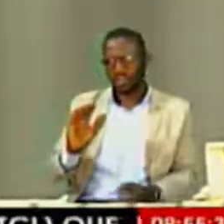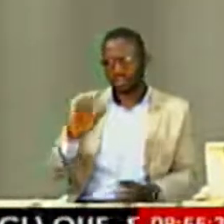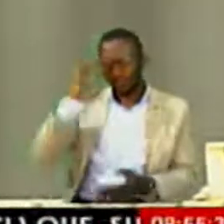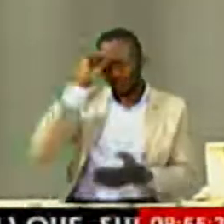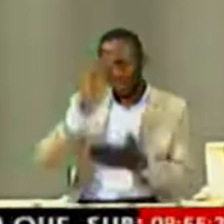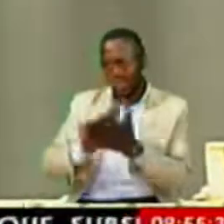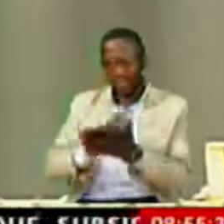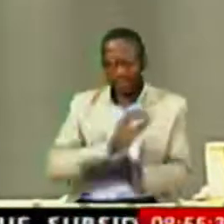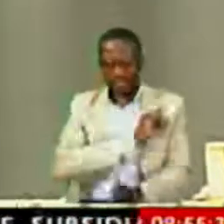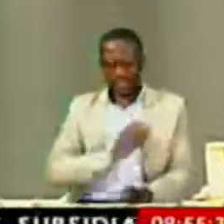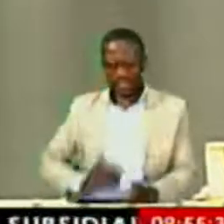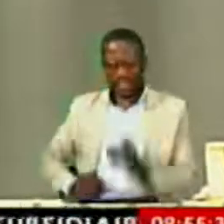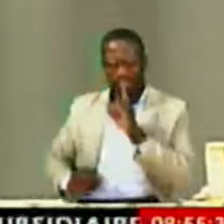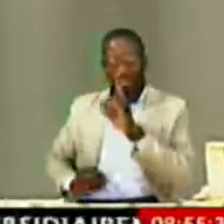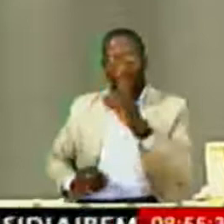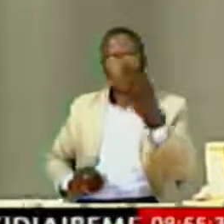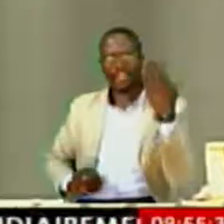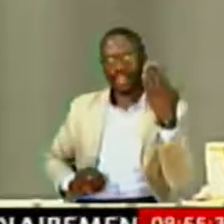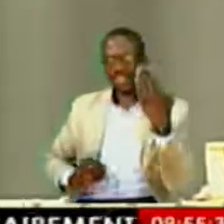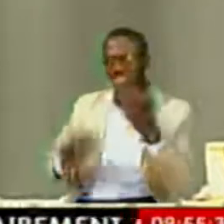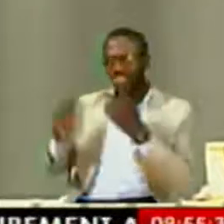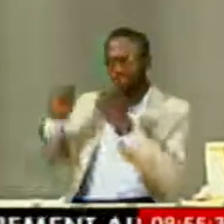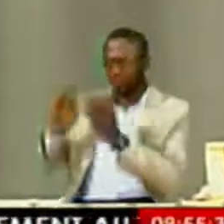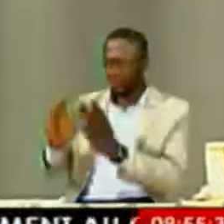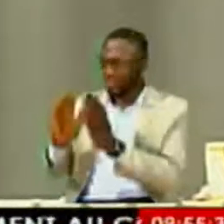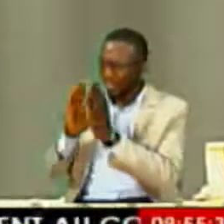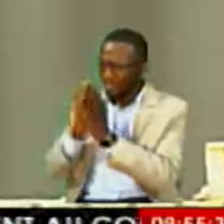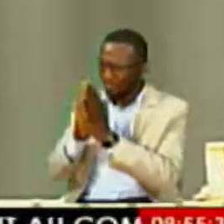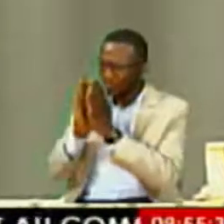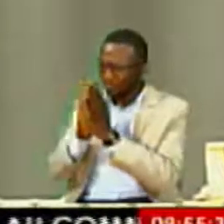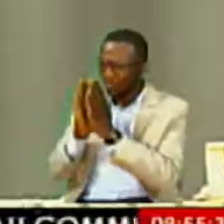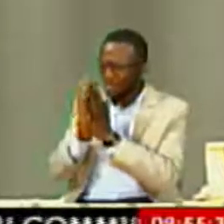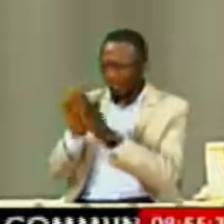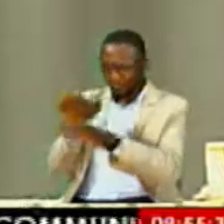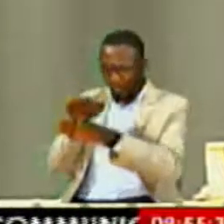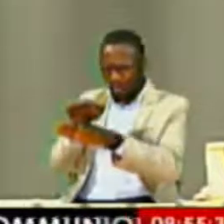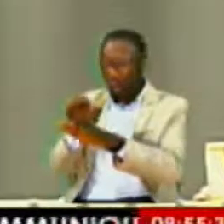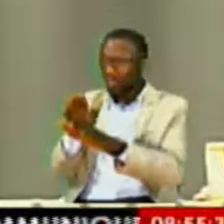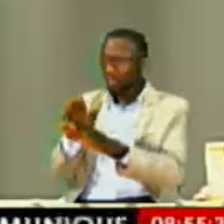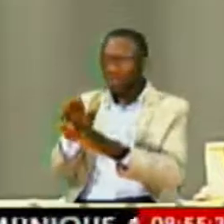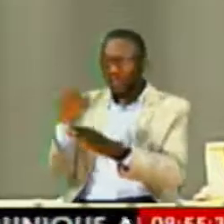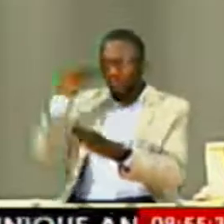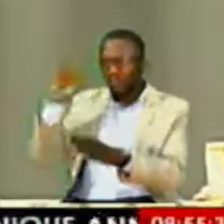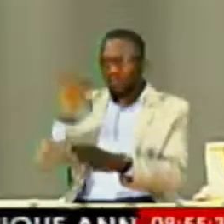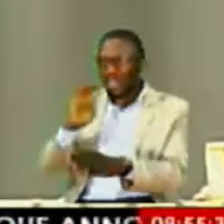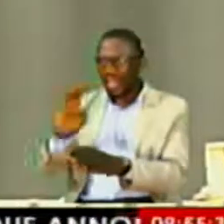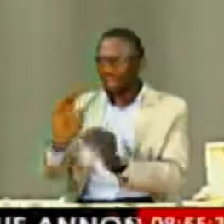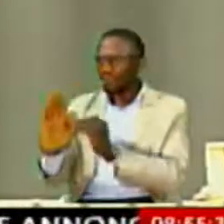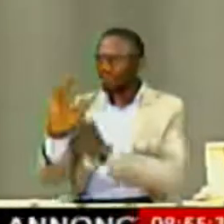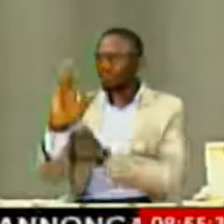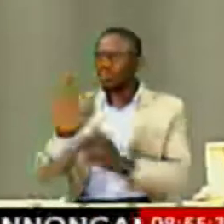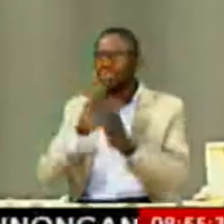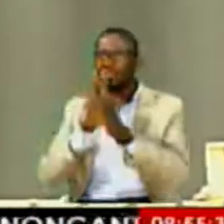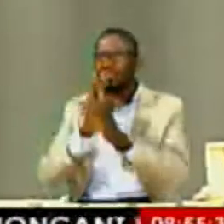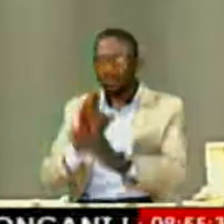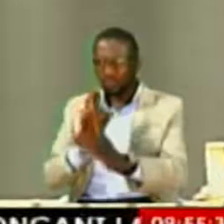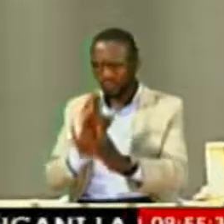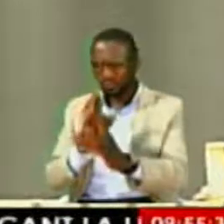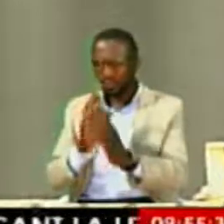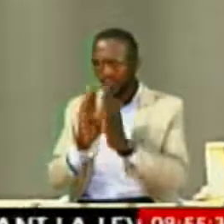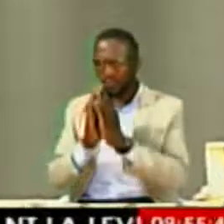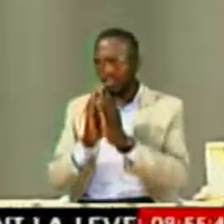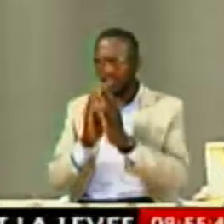was a prophet. Elle priait pour elle. Prayed for et her. And God heard the prayer. Et Rebecca devenue enceinte. And